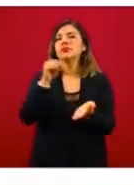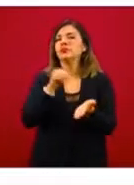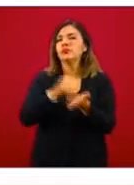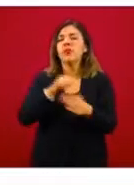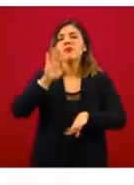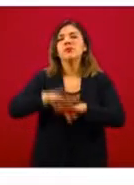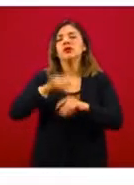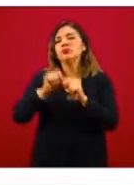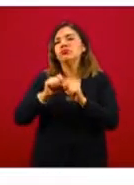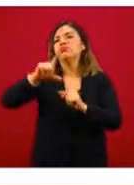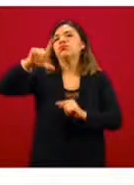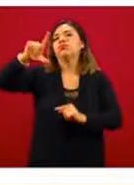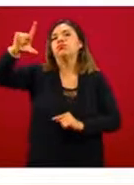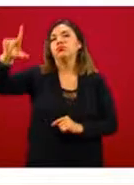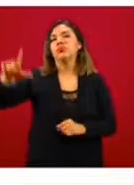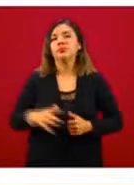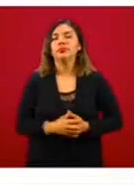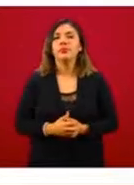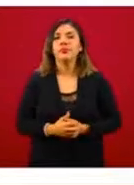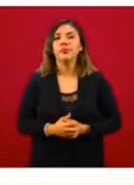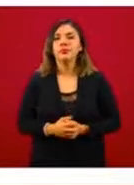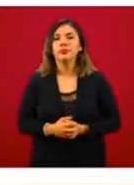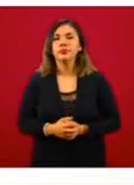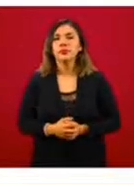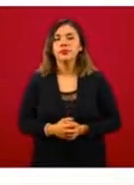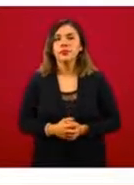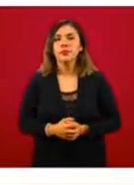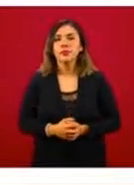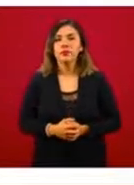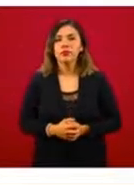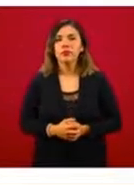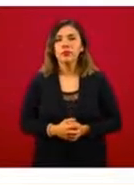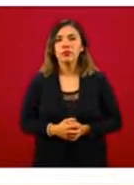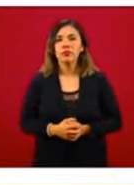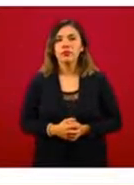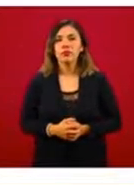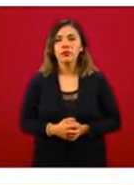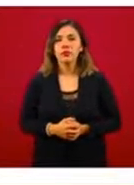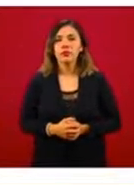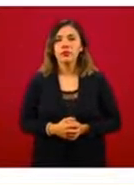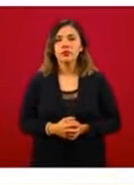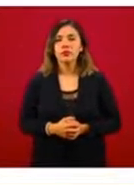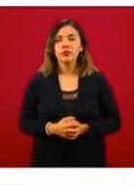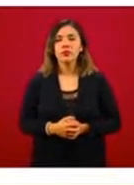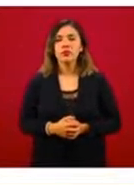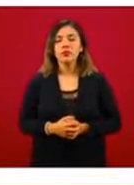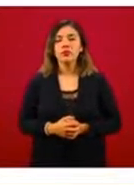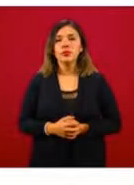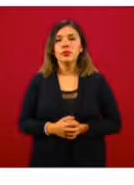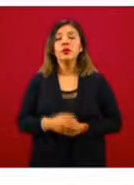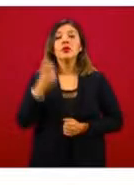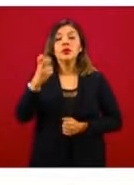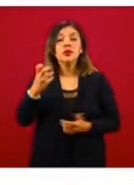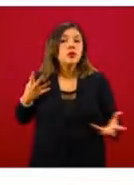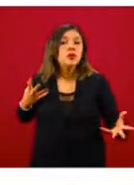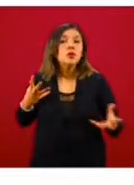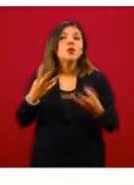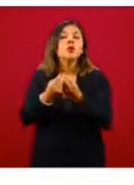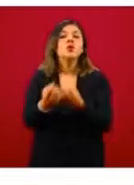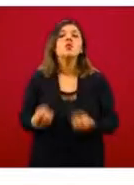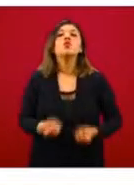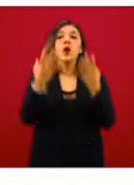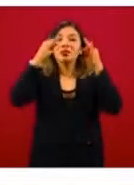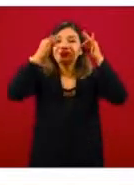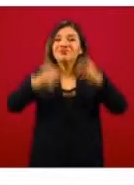bar graph colors together, we see that this tendency is still going upward. This is the cumulative